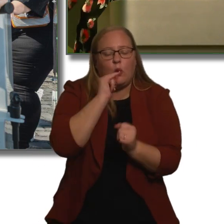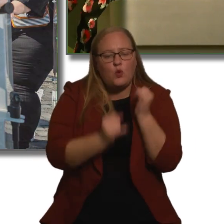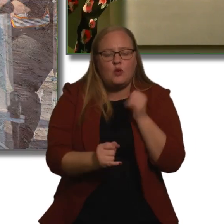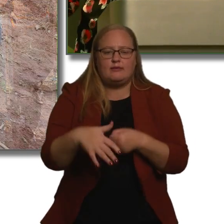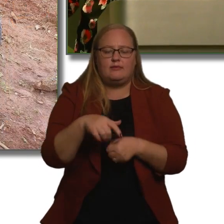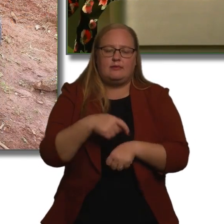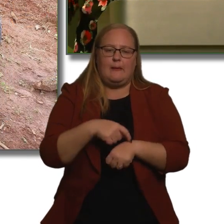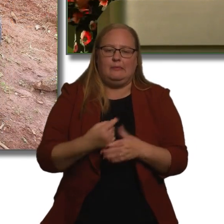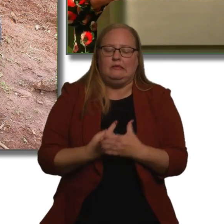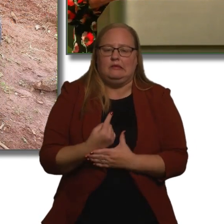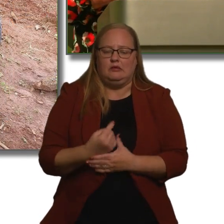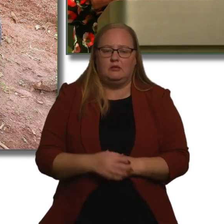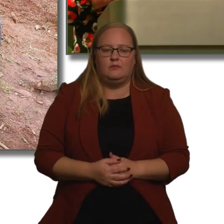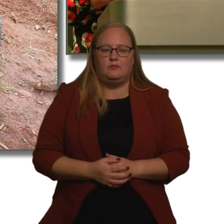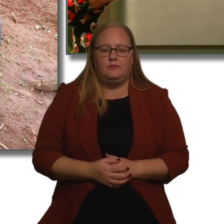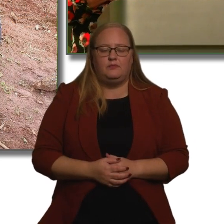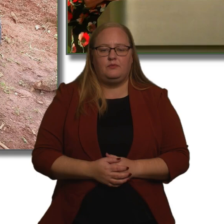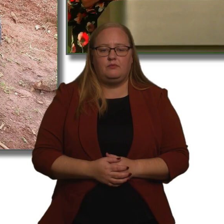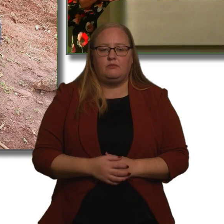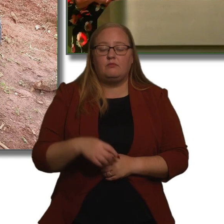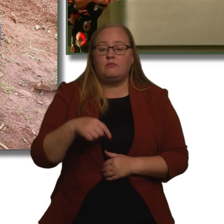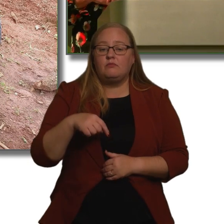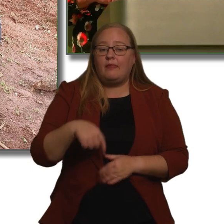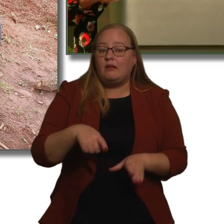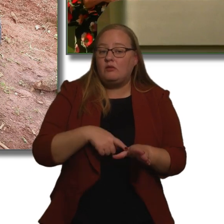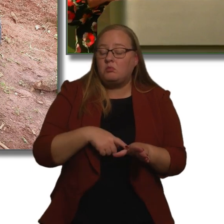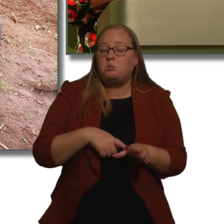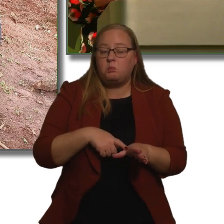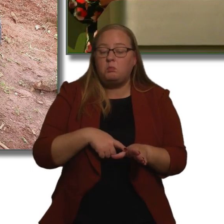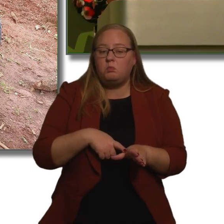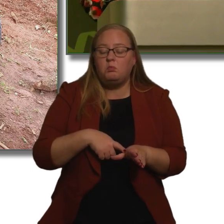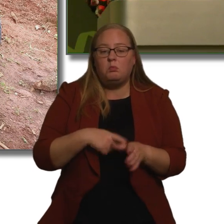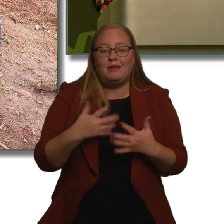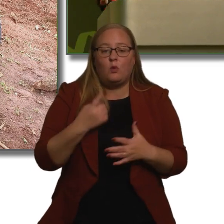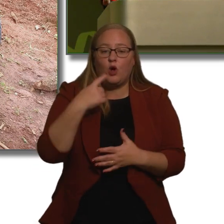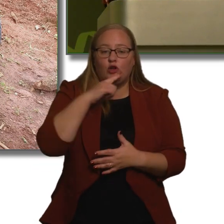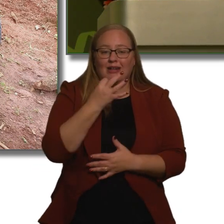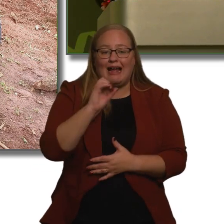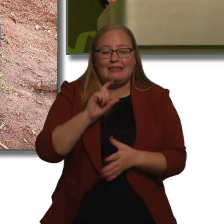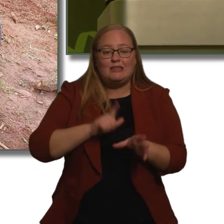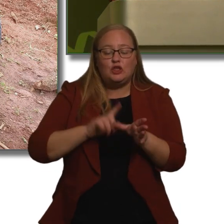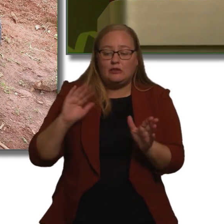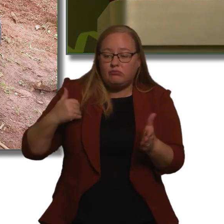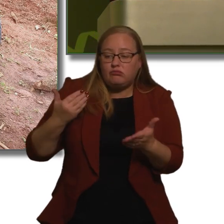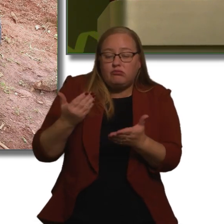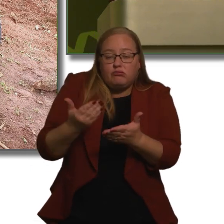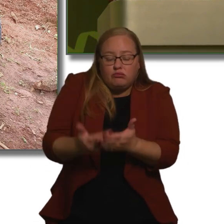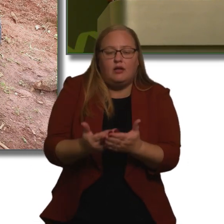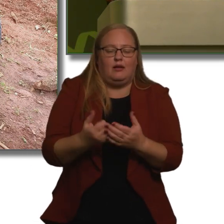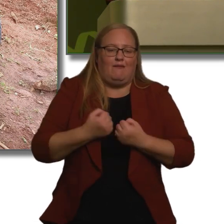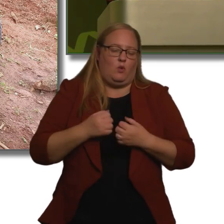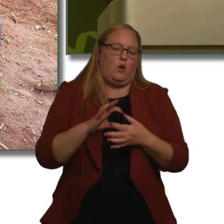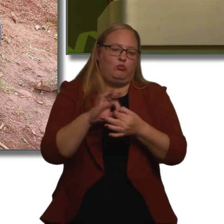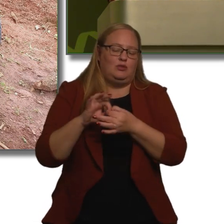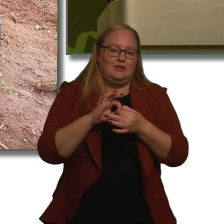This year has been a big year for co-ops. It's 180 years of the cooperative movement, and also 30